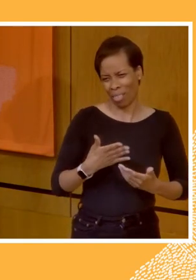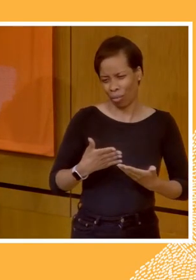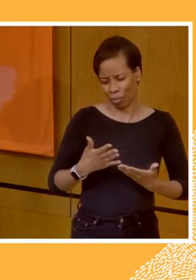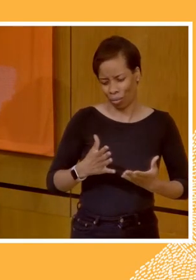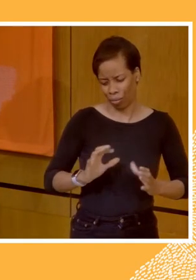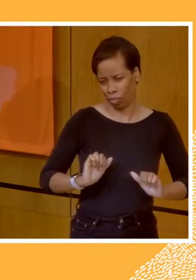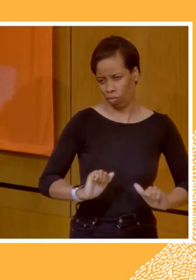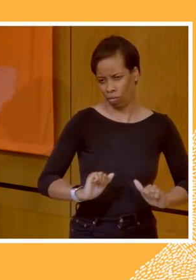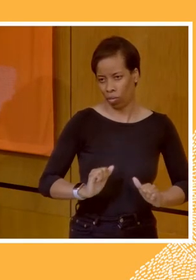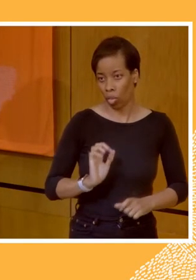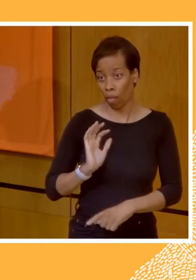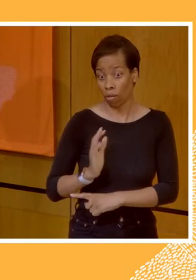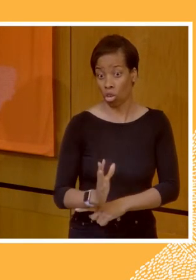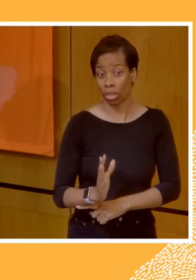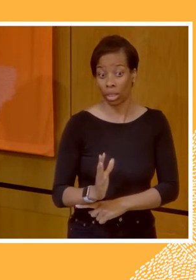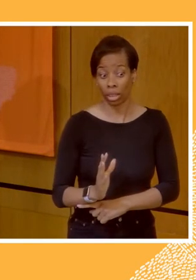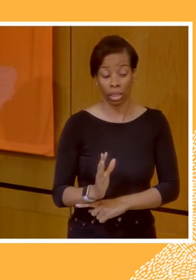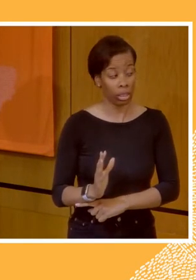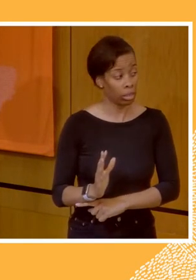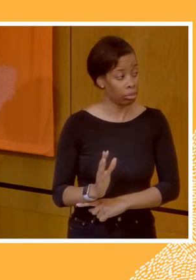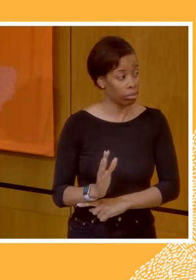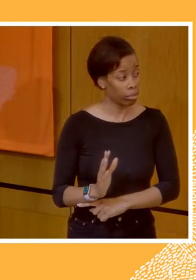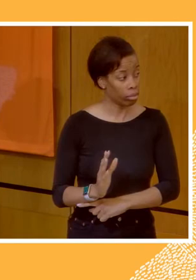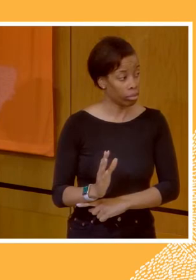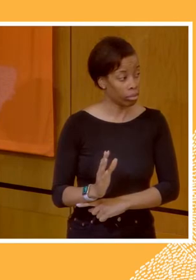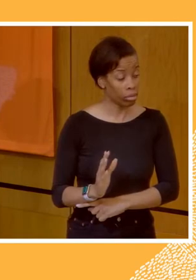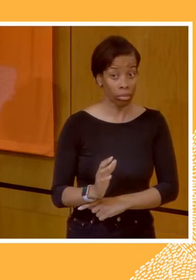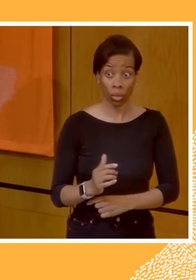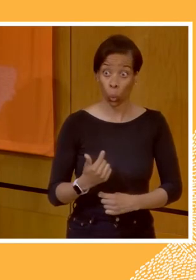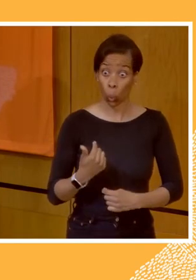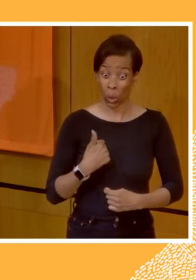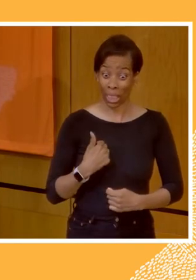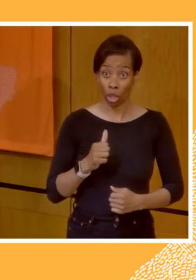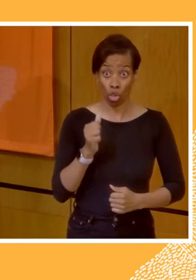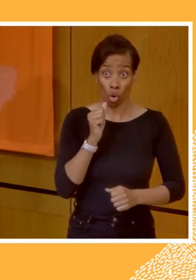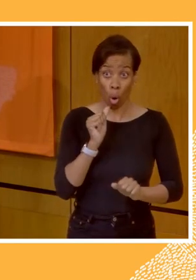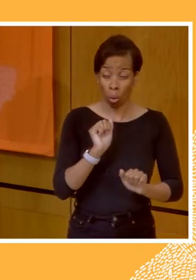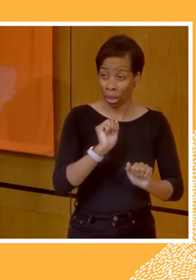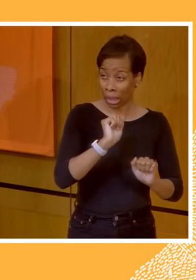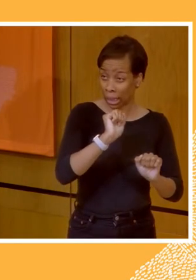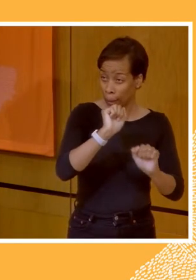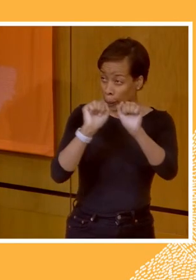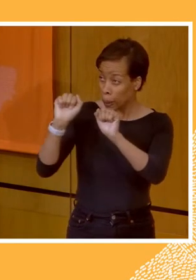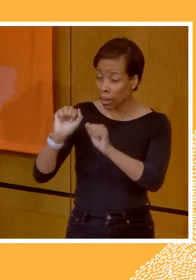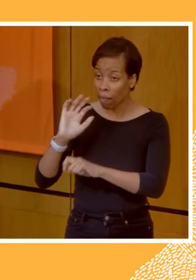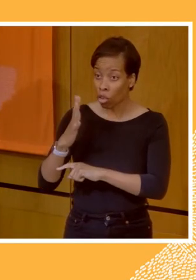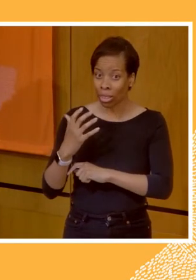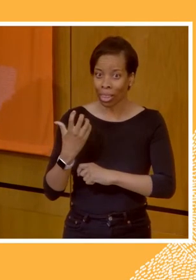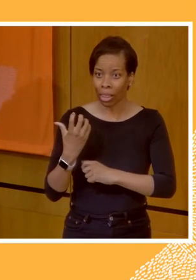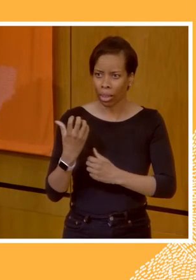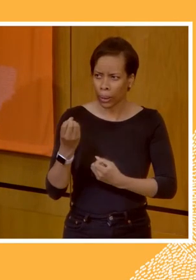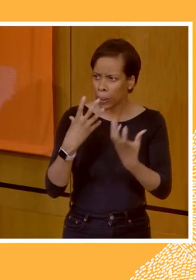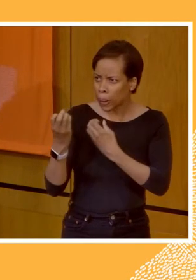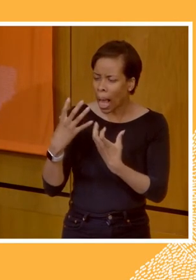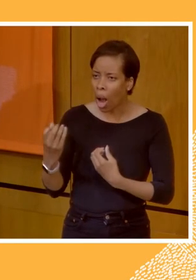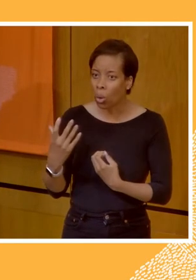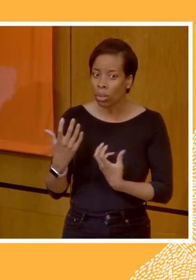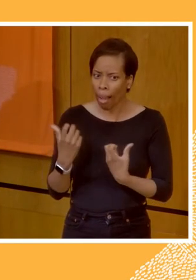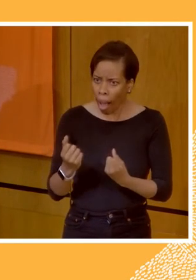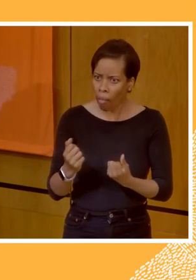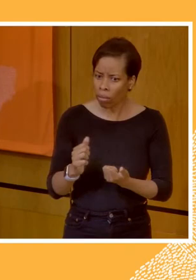and every sound in the forest has a meaning, either for danger or to show you a